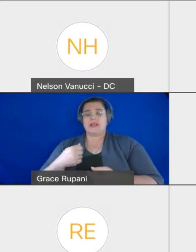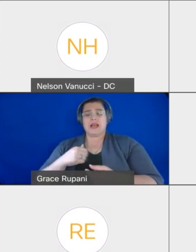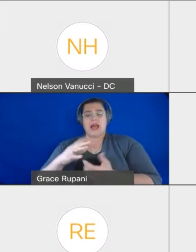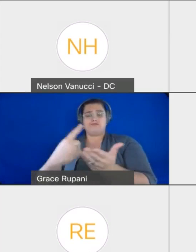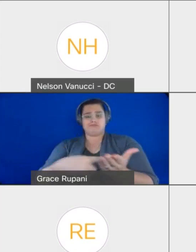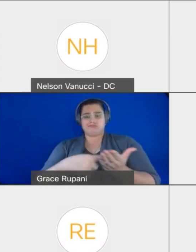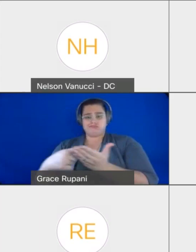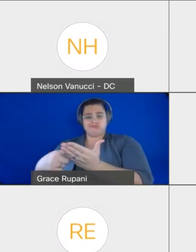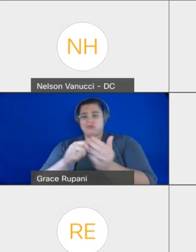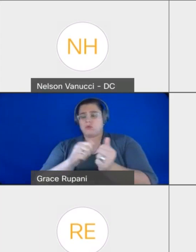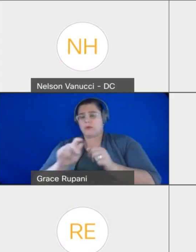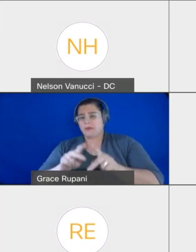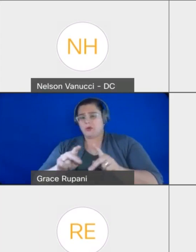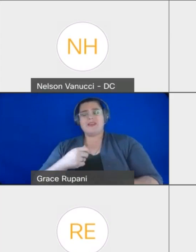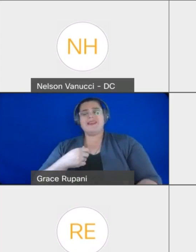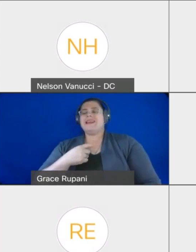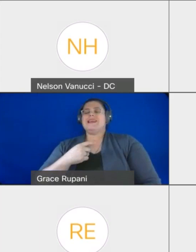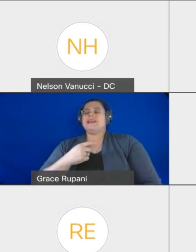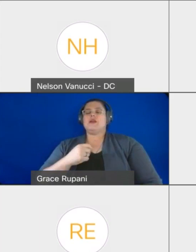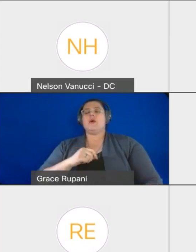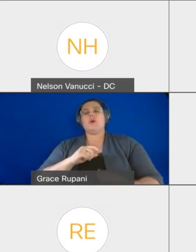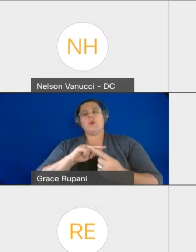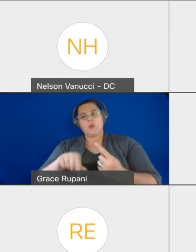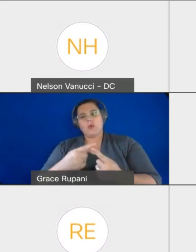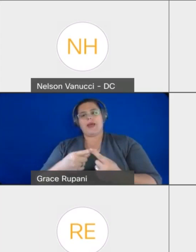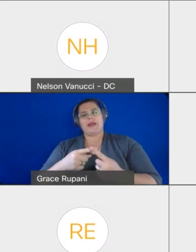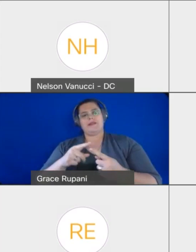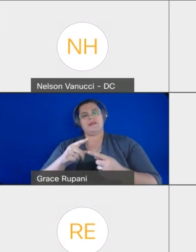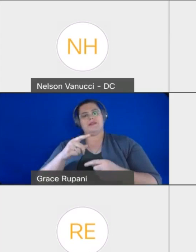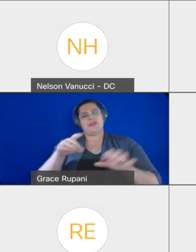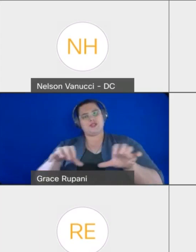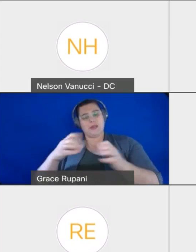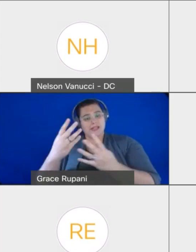is that as you are doing screening